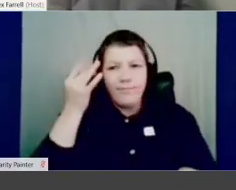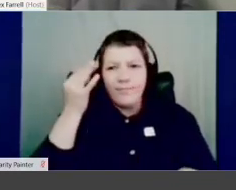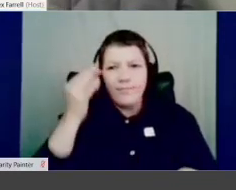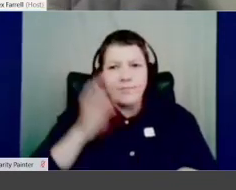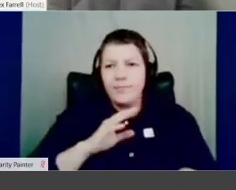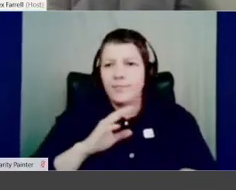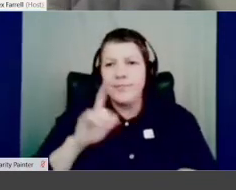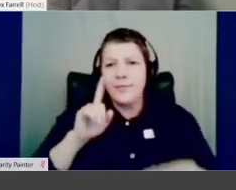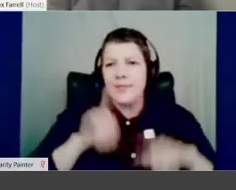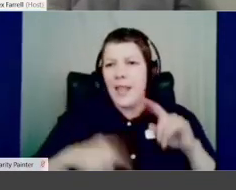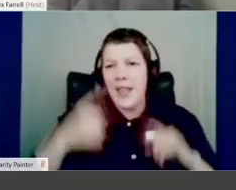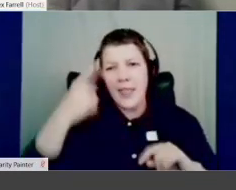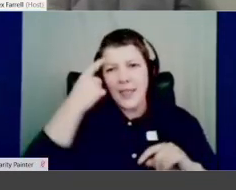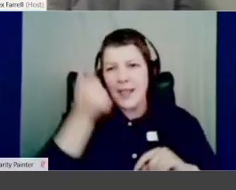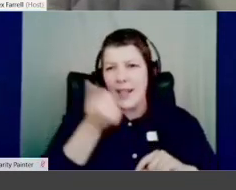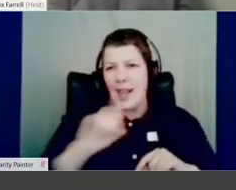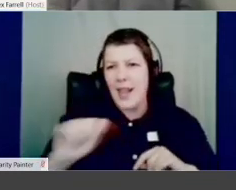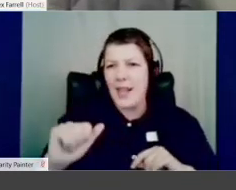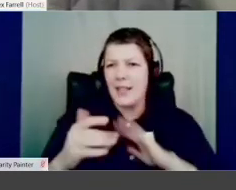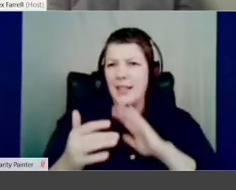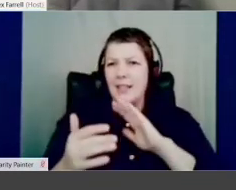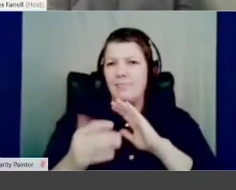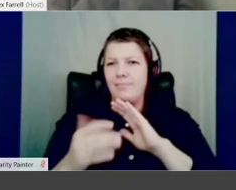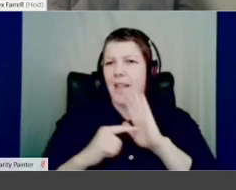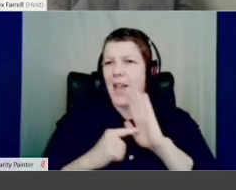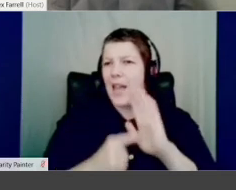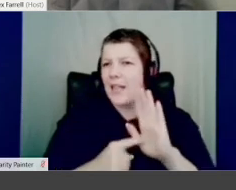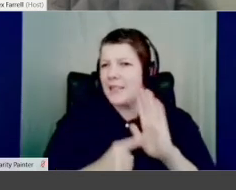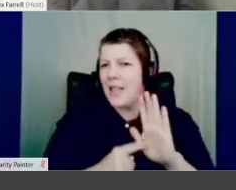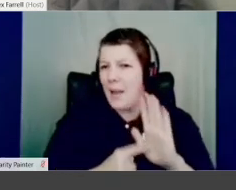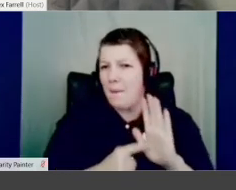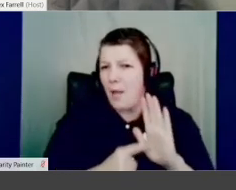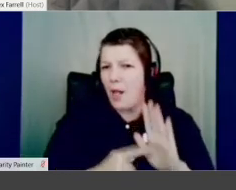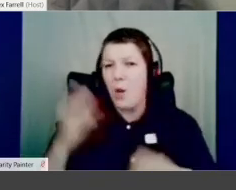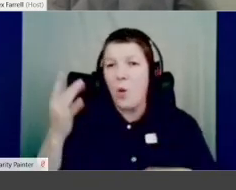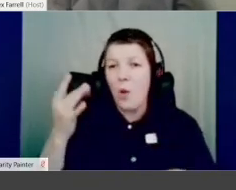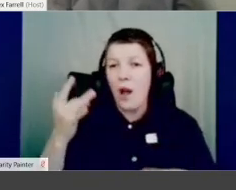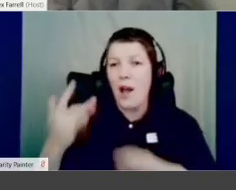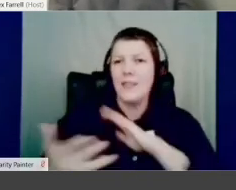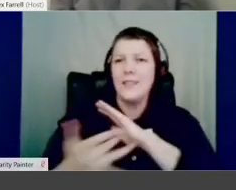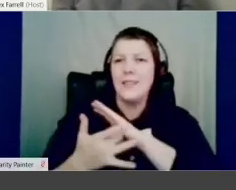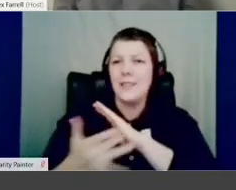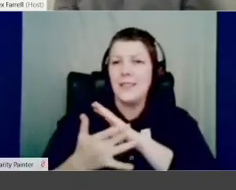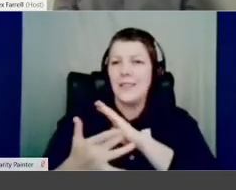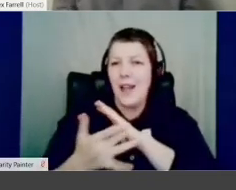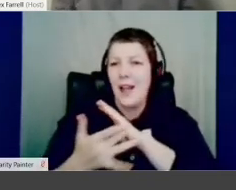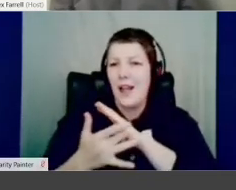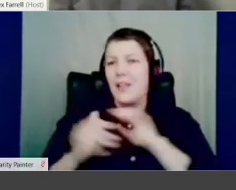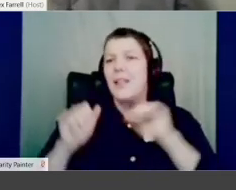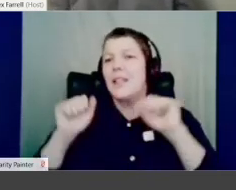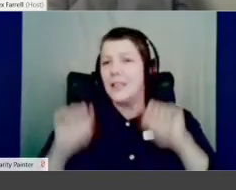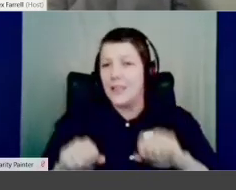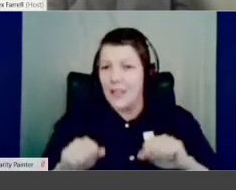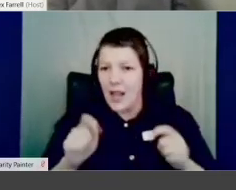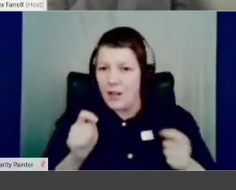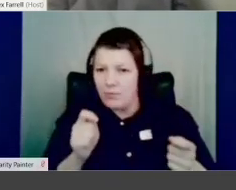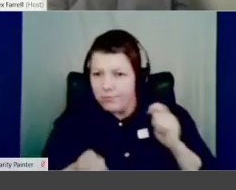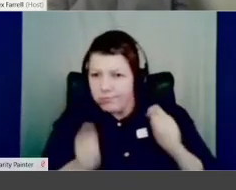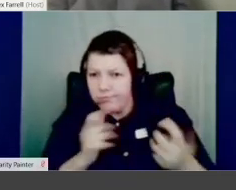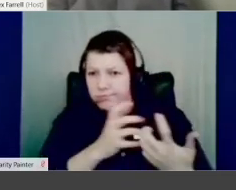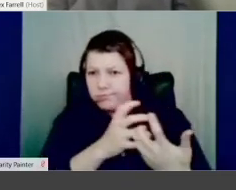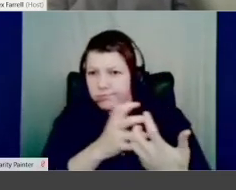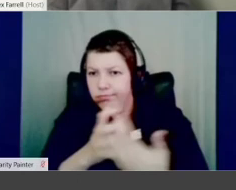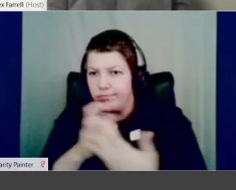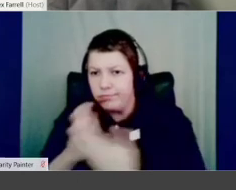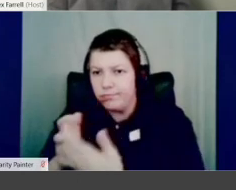I think on the tech side, there's usually ways to handle multiple audiences at once. That takes